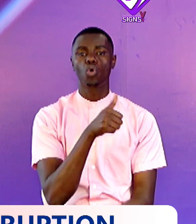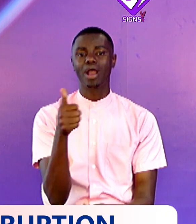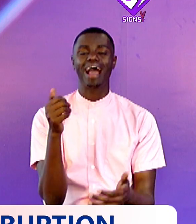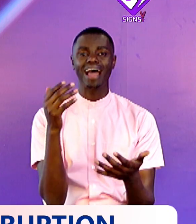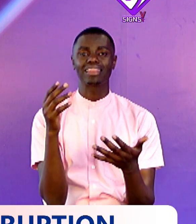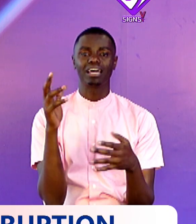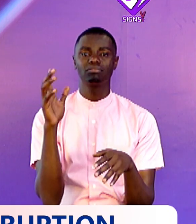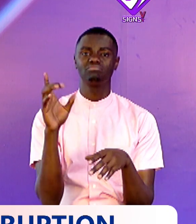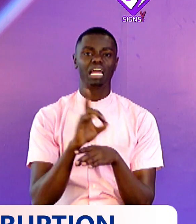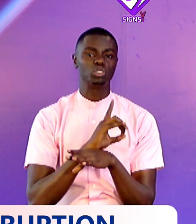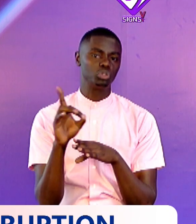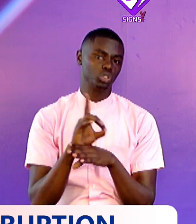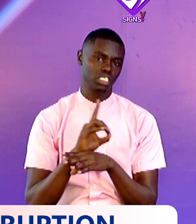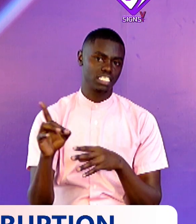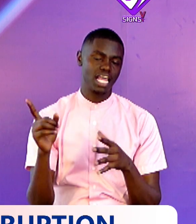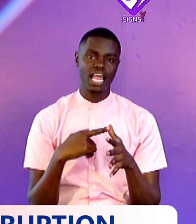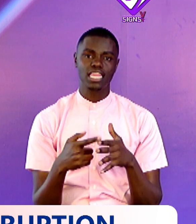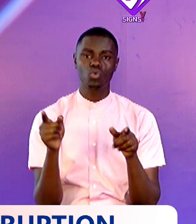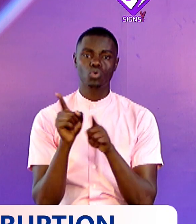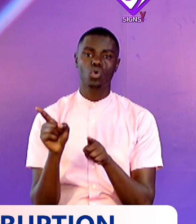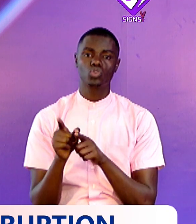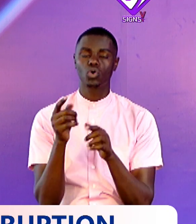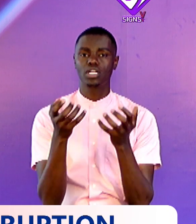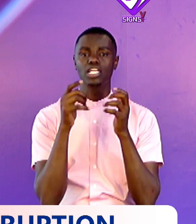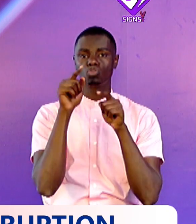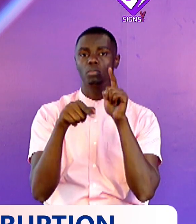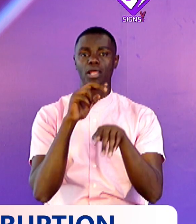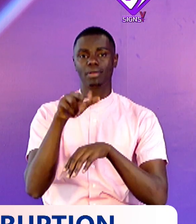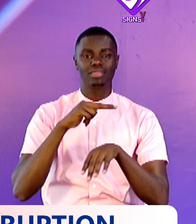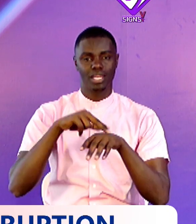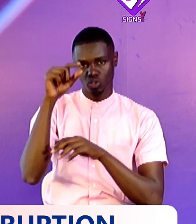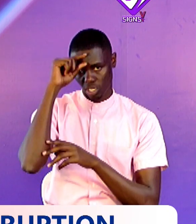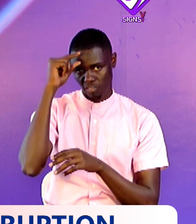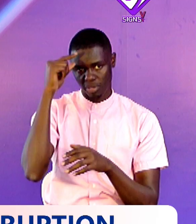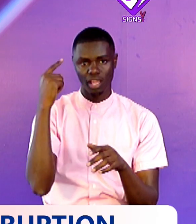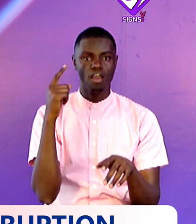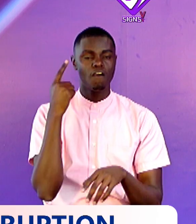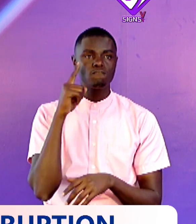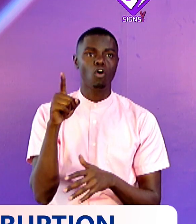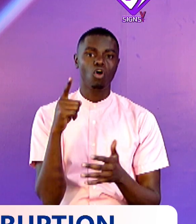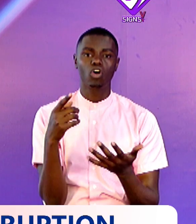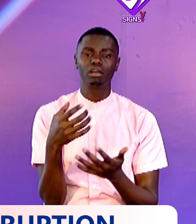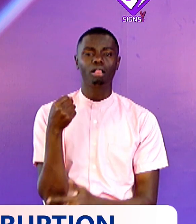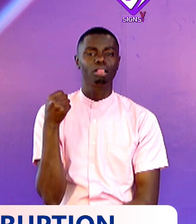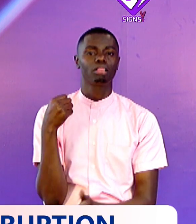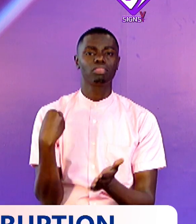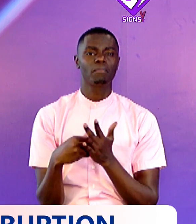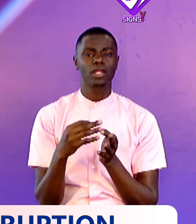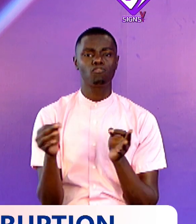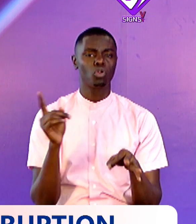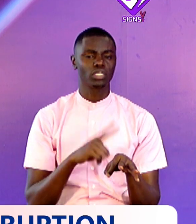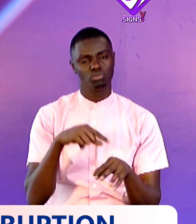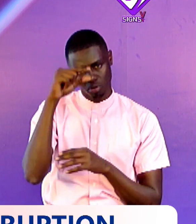duties. Right. You get. Right. Then we also have to blame the national government for retaining this money for so long, such that the